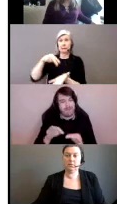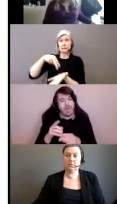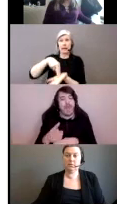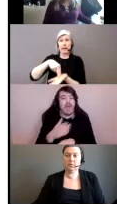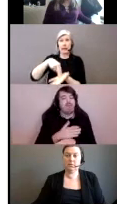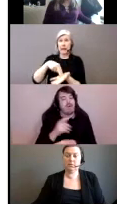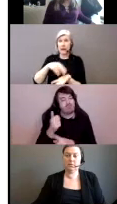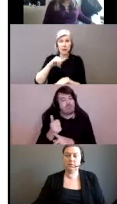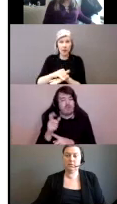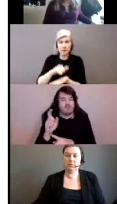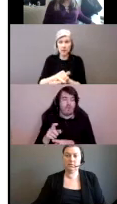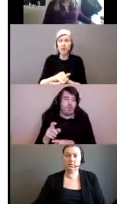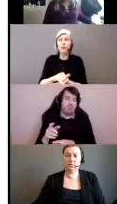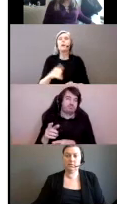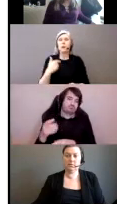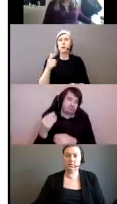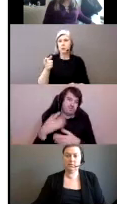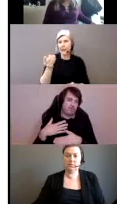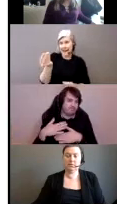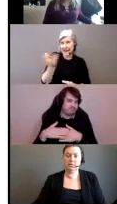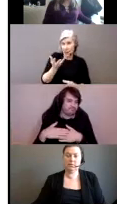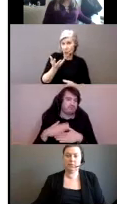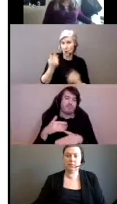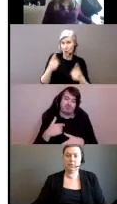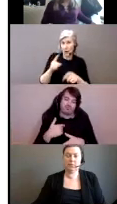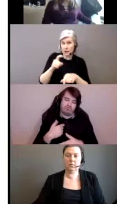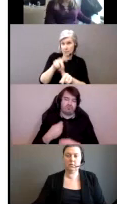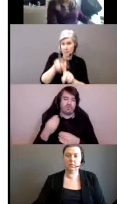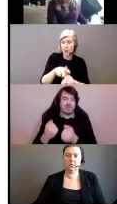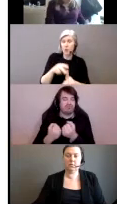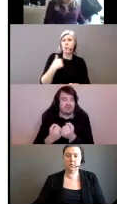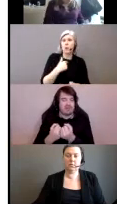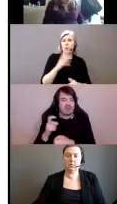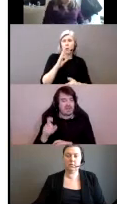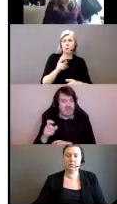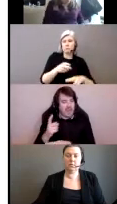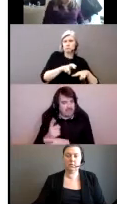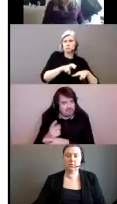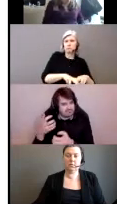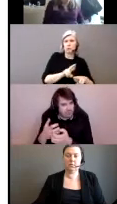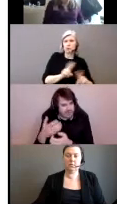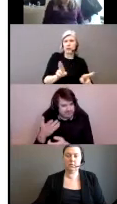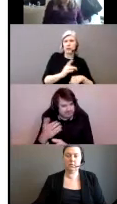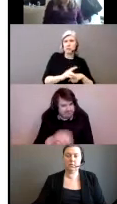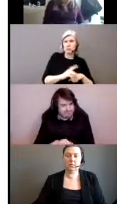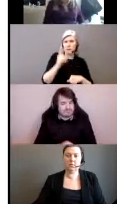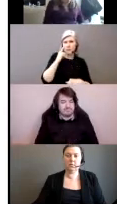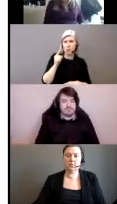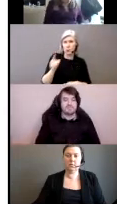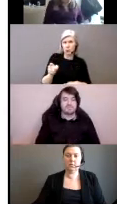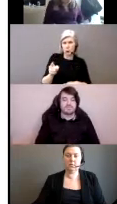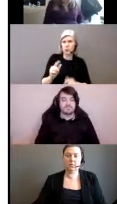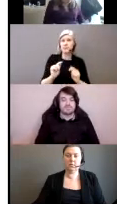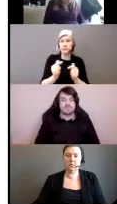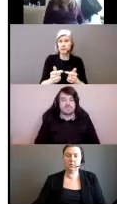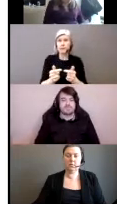in place for when you arrive, so you're able to sit and wait for your appointment. But that includes any number of